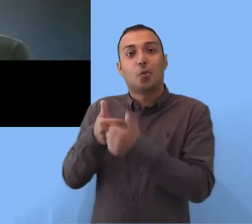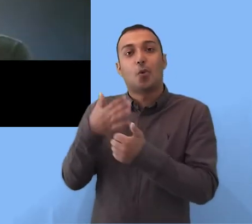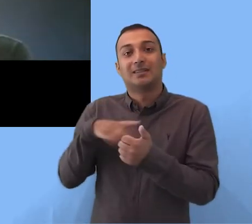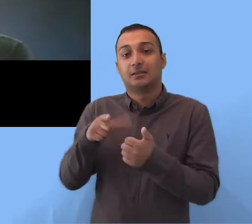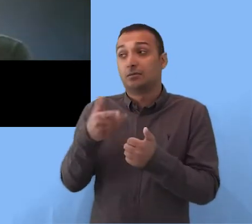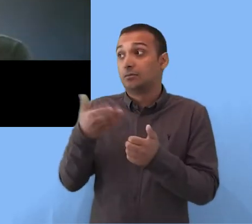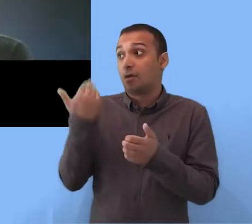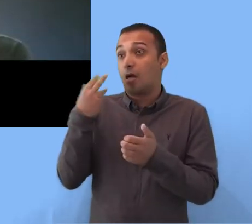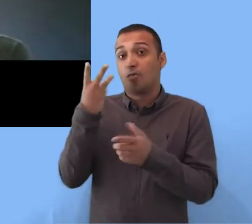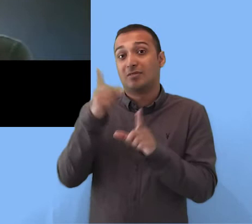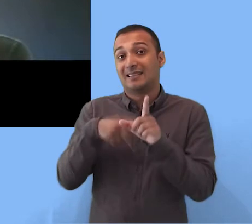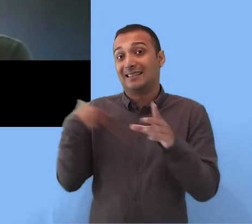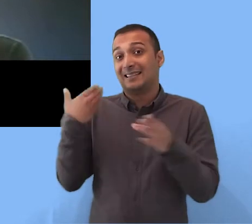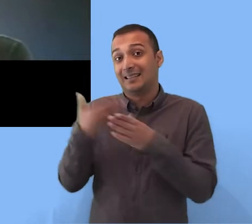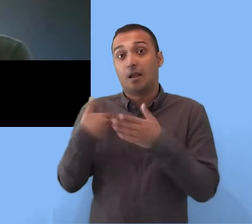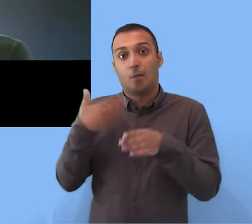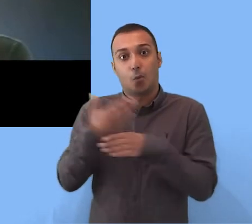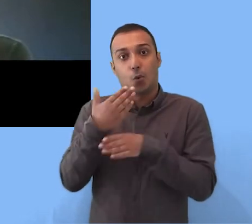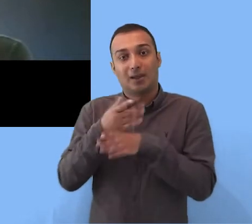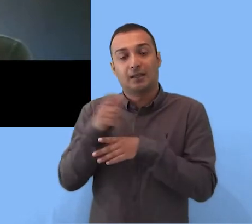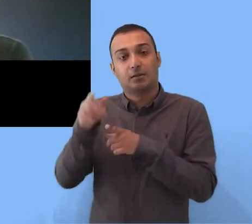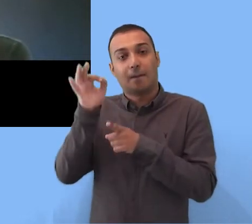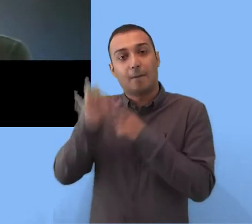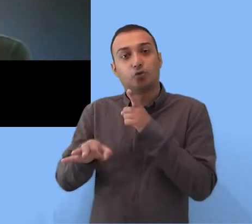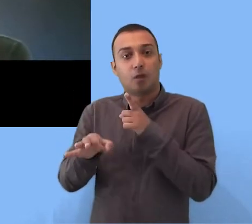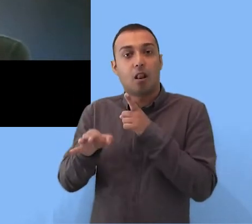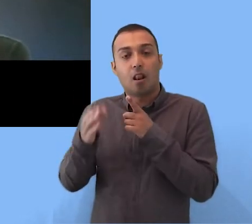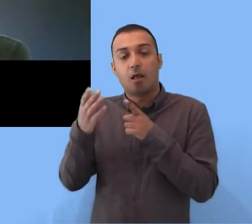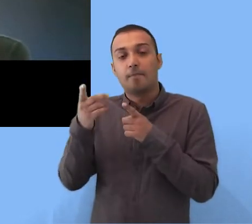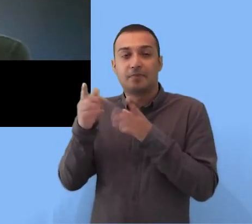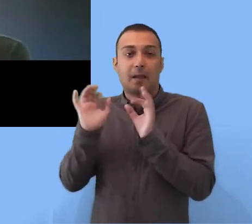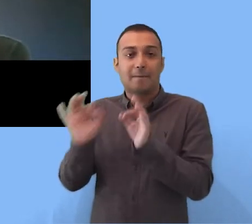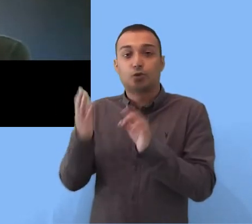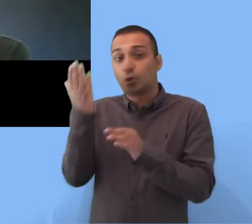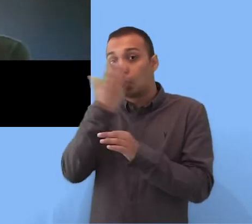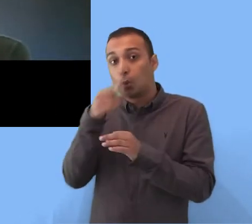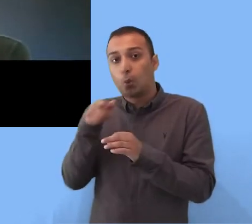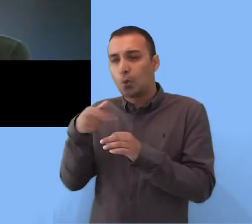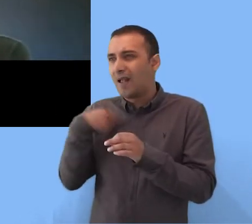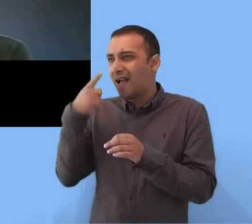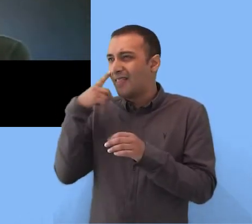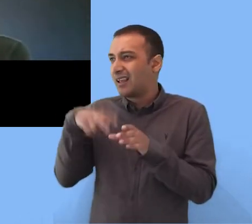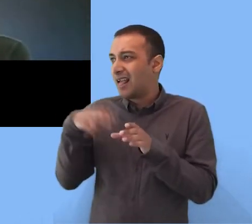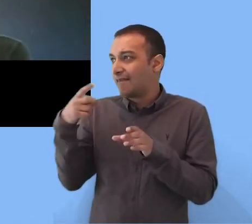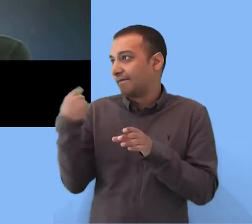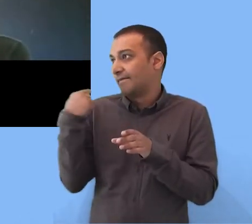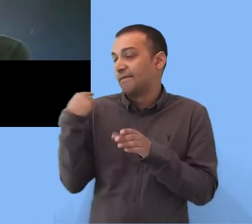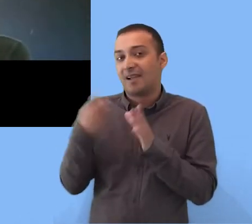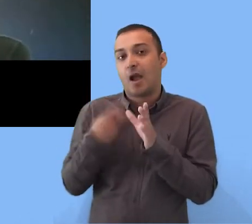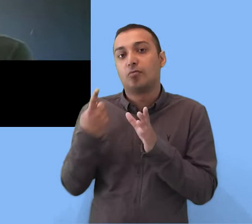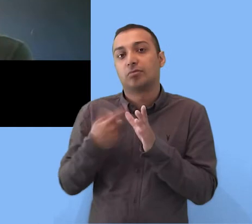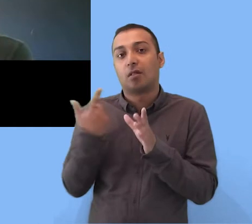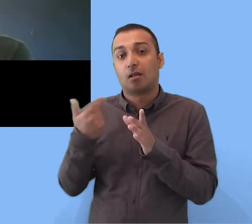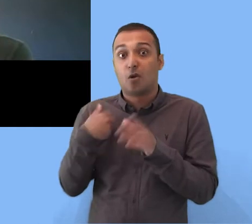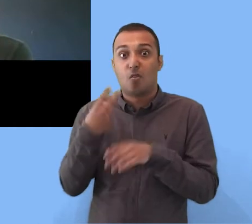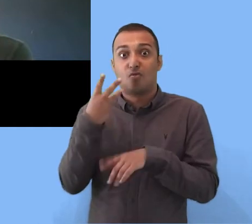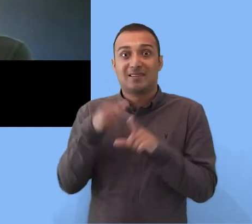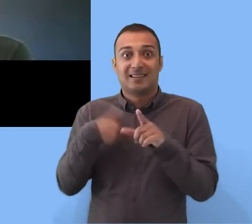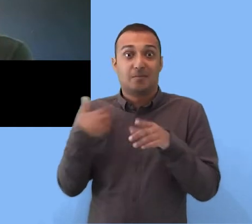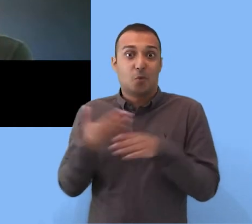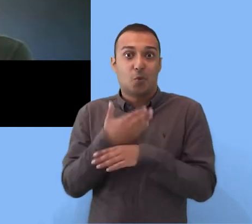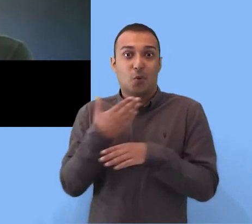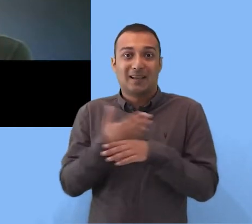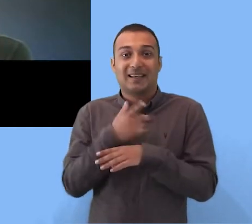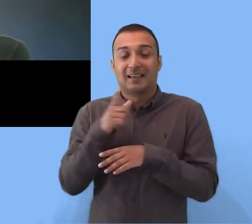last 3 years. I've actually just recently left, I think it was in April. So anyway, when it comes to children with additional